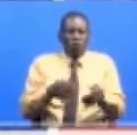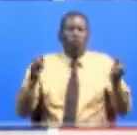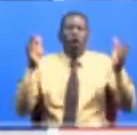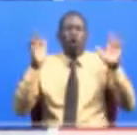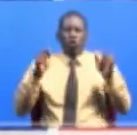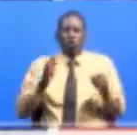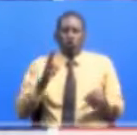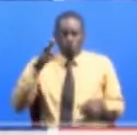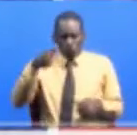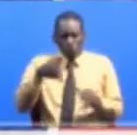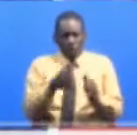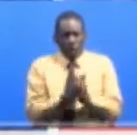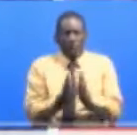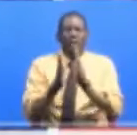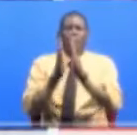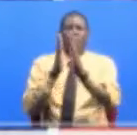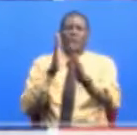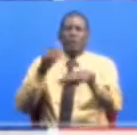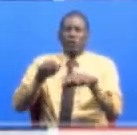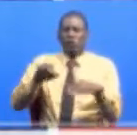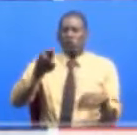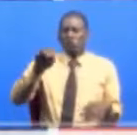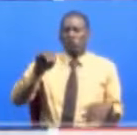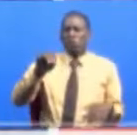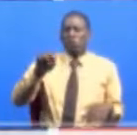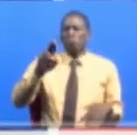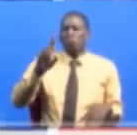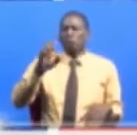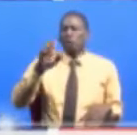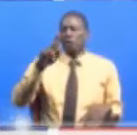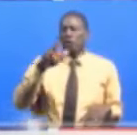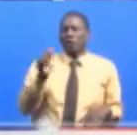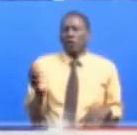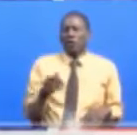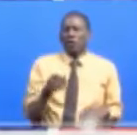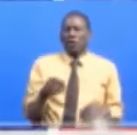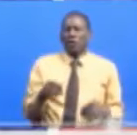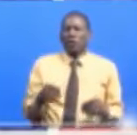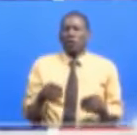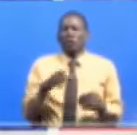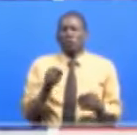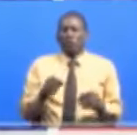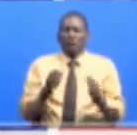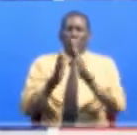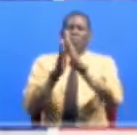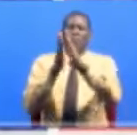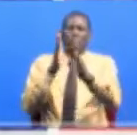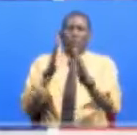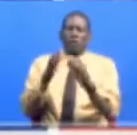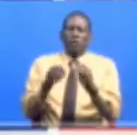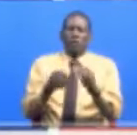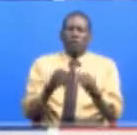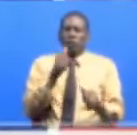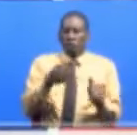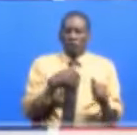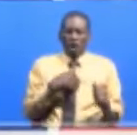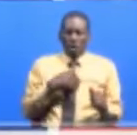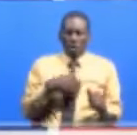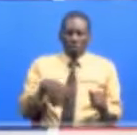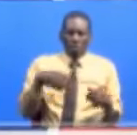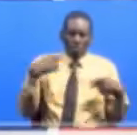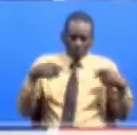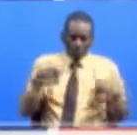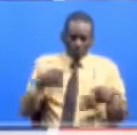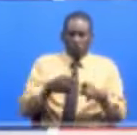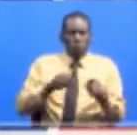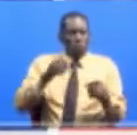in Mundika area in the county of Busia. A bus belonging to Tahmid Company was ferrying passengers from Busia heading to Mombasa